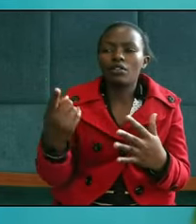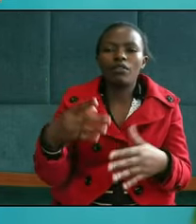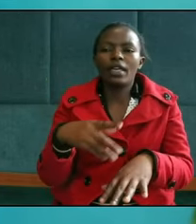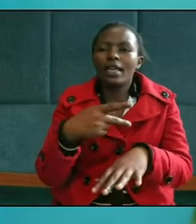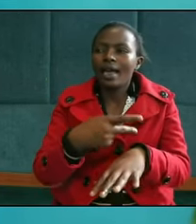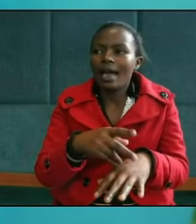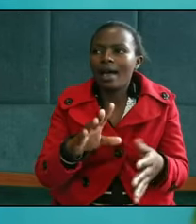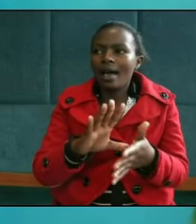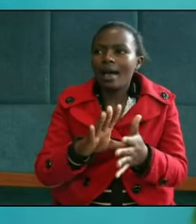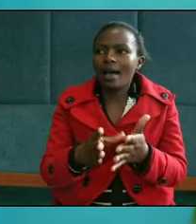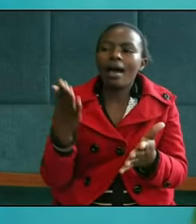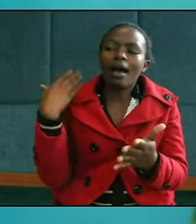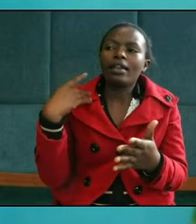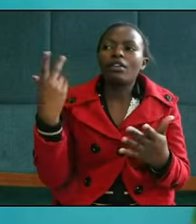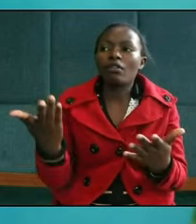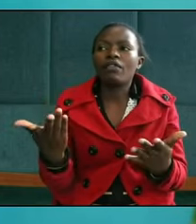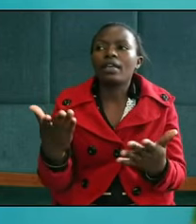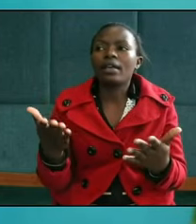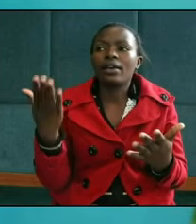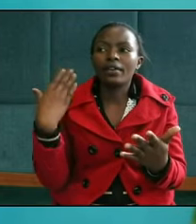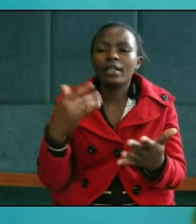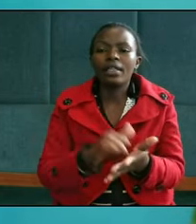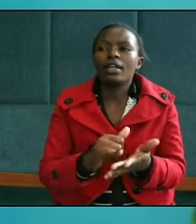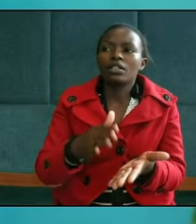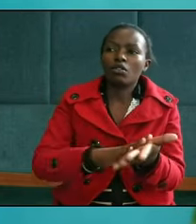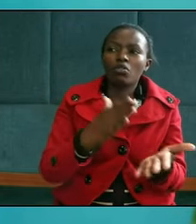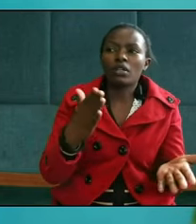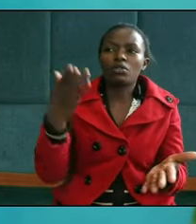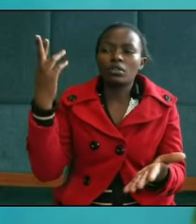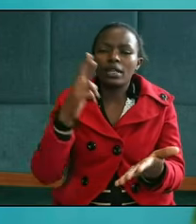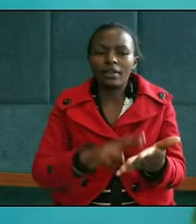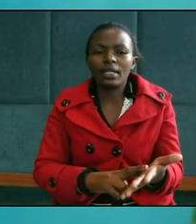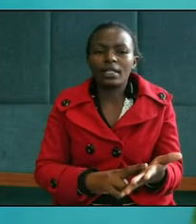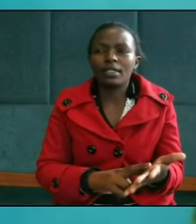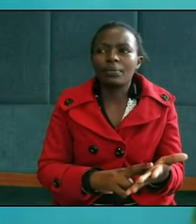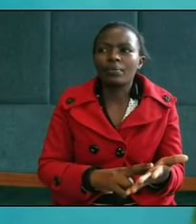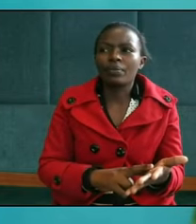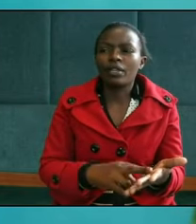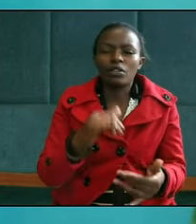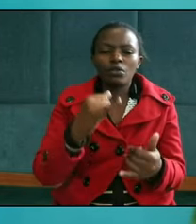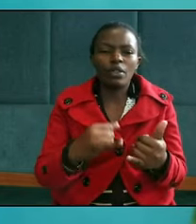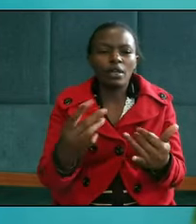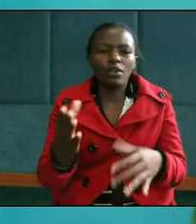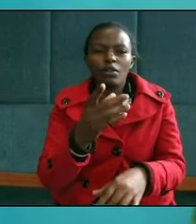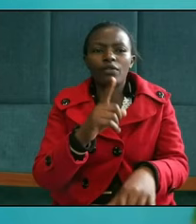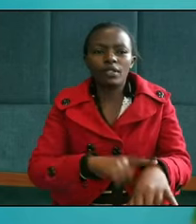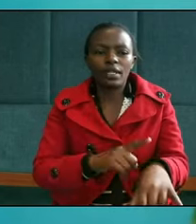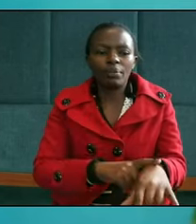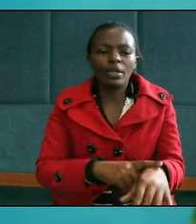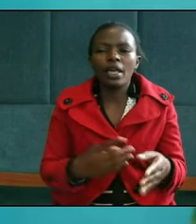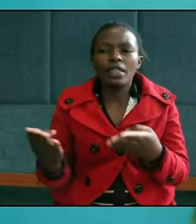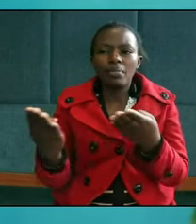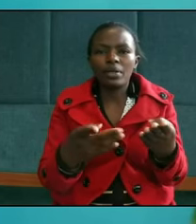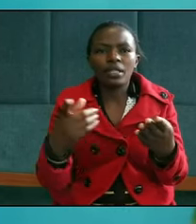or former rain, and glorious was the result. To the end of time, the presence of the Spirit is to